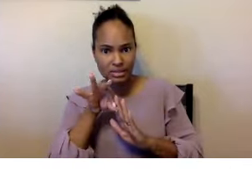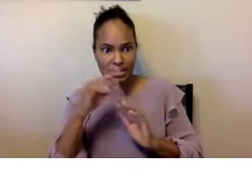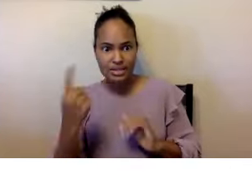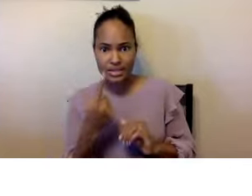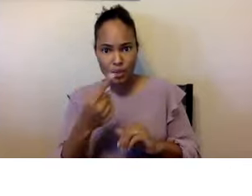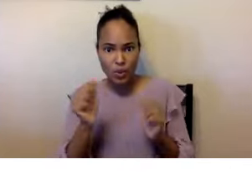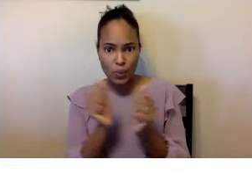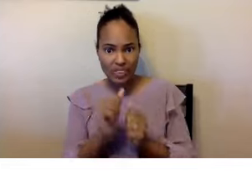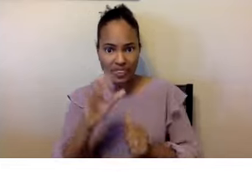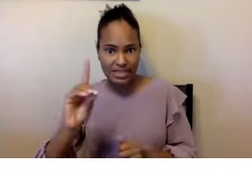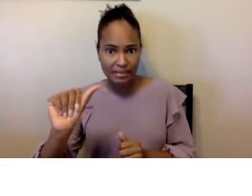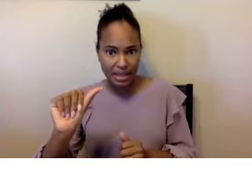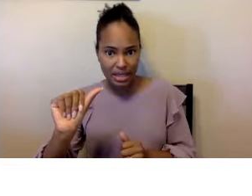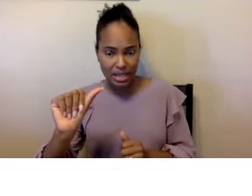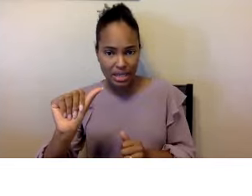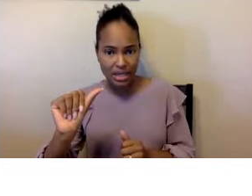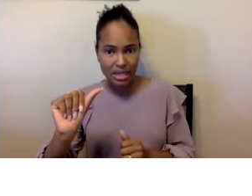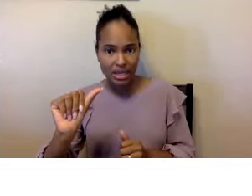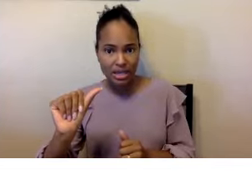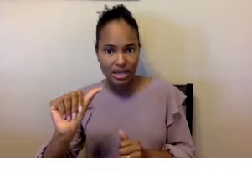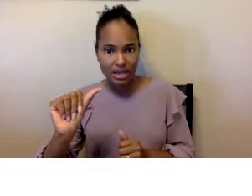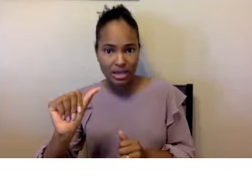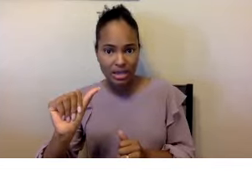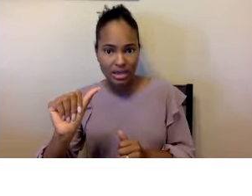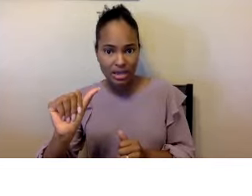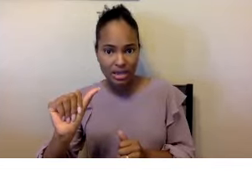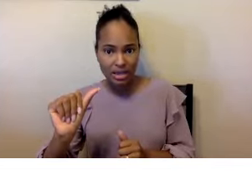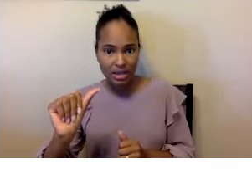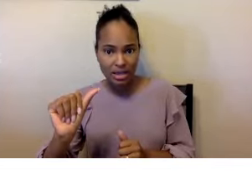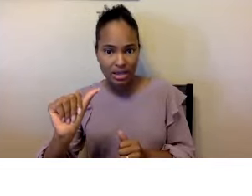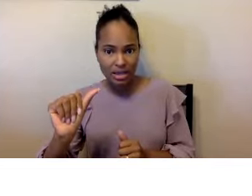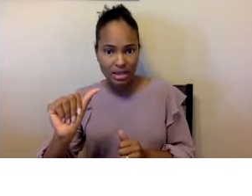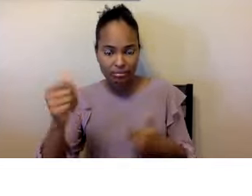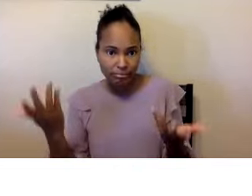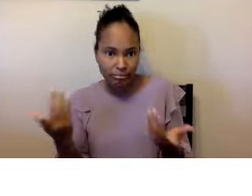disability, as long as the individual without a disability